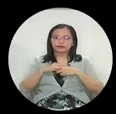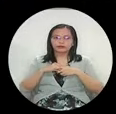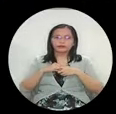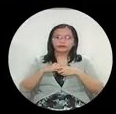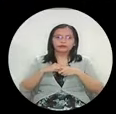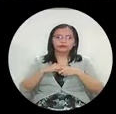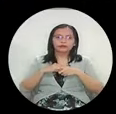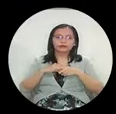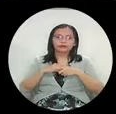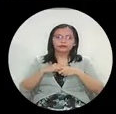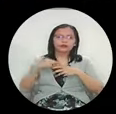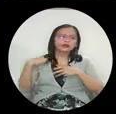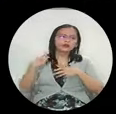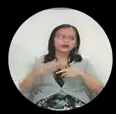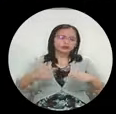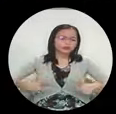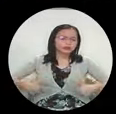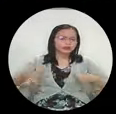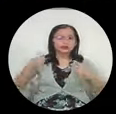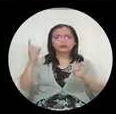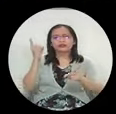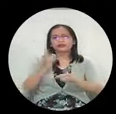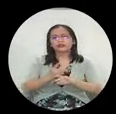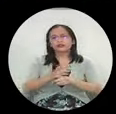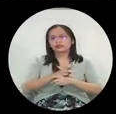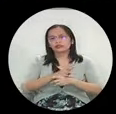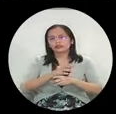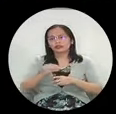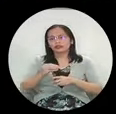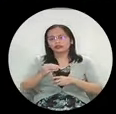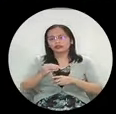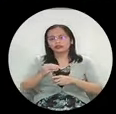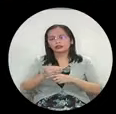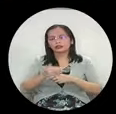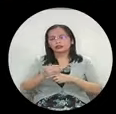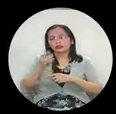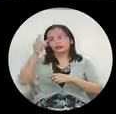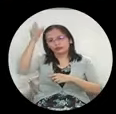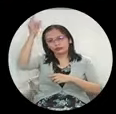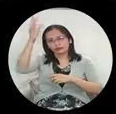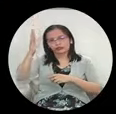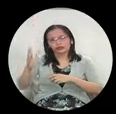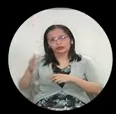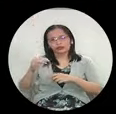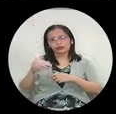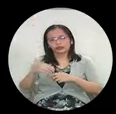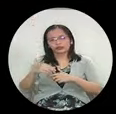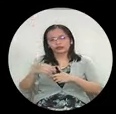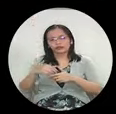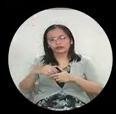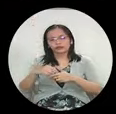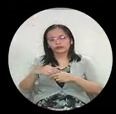We should live righteously and godly in this present world.